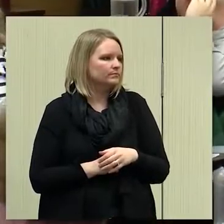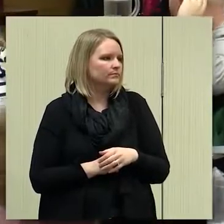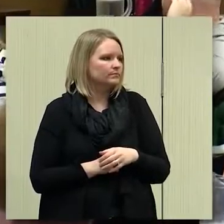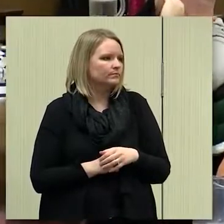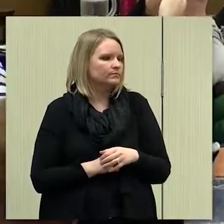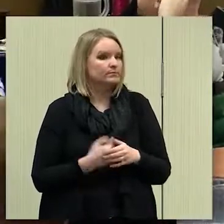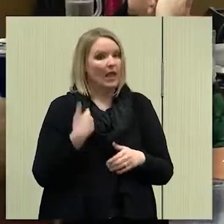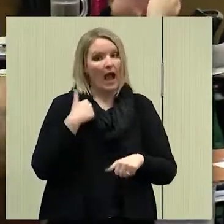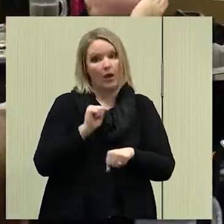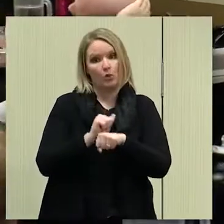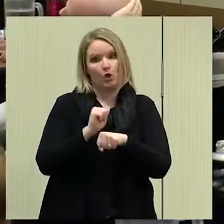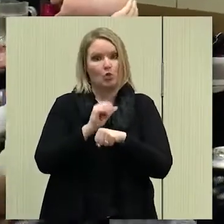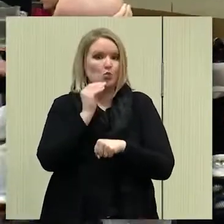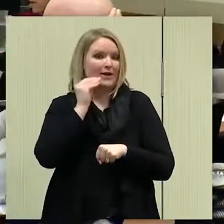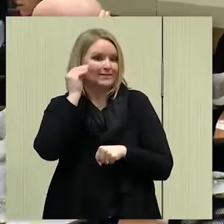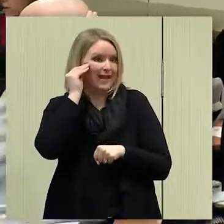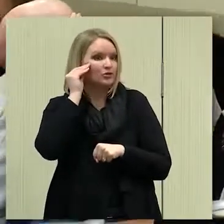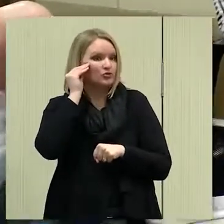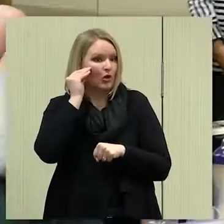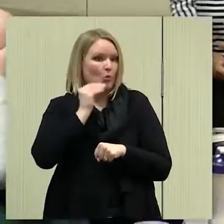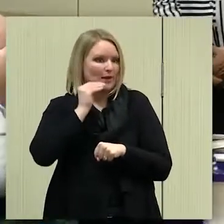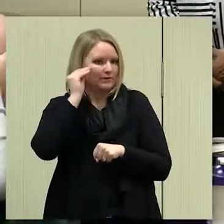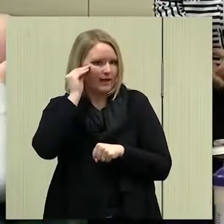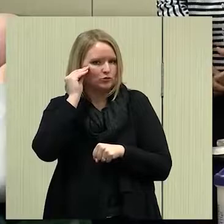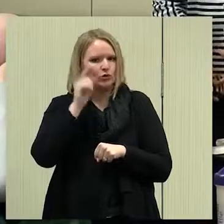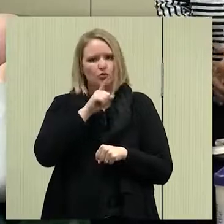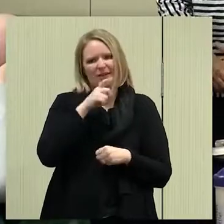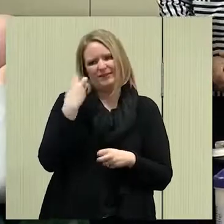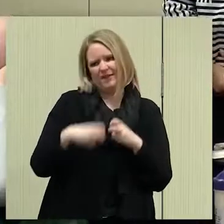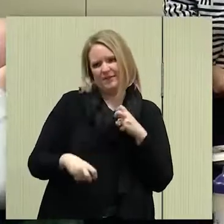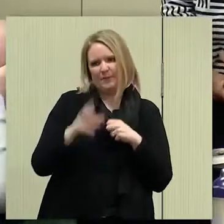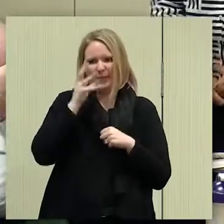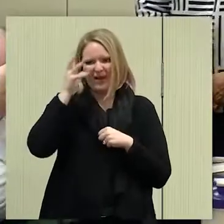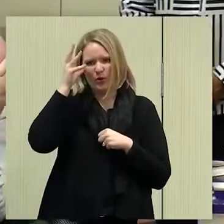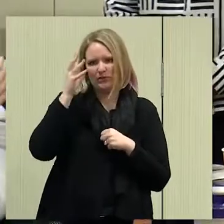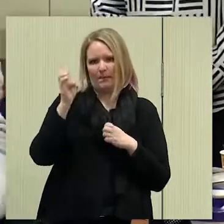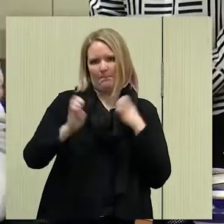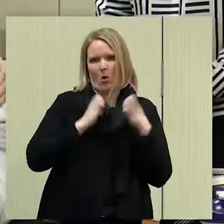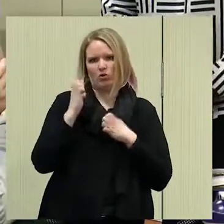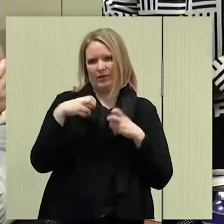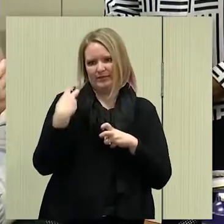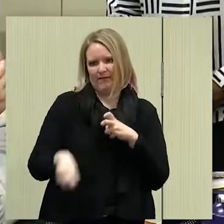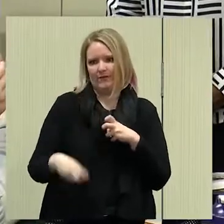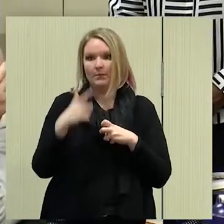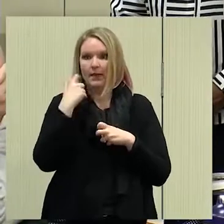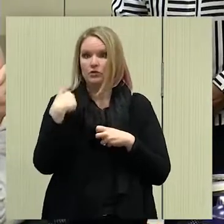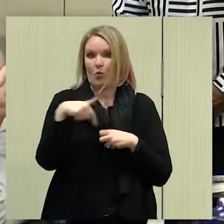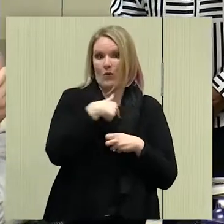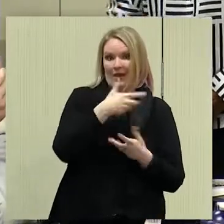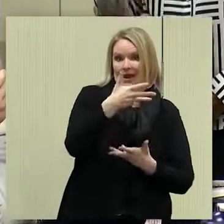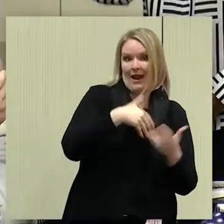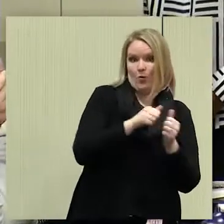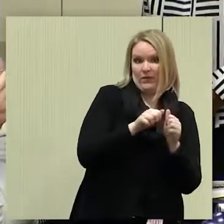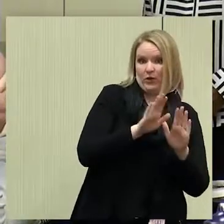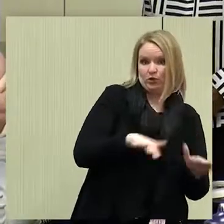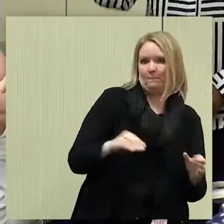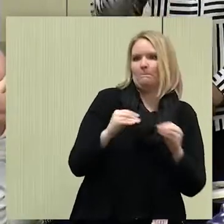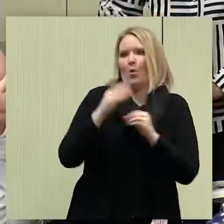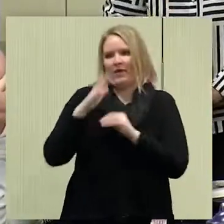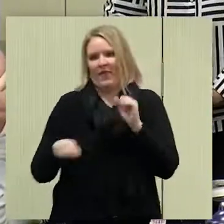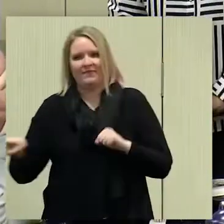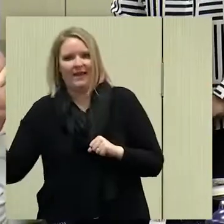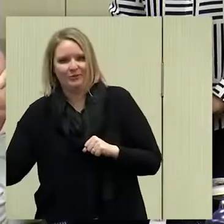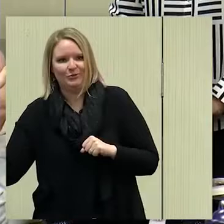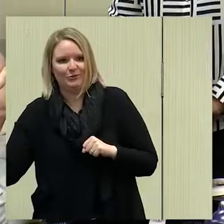Being that I work in a residential setting, it's really difficult for the parents a lot of times emotionally, because we do spend more time with their children than they do. And the